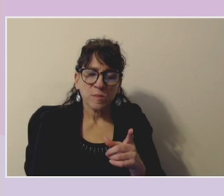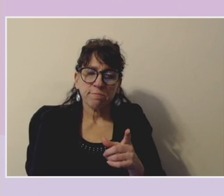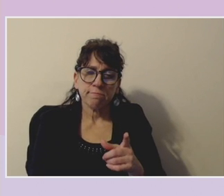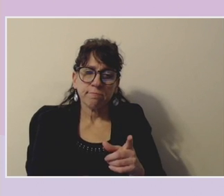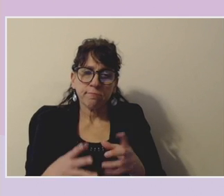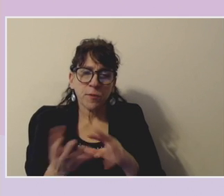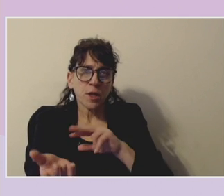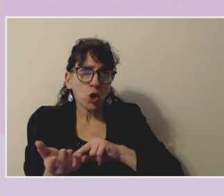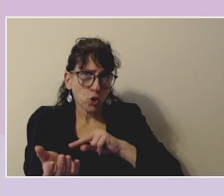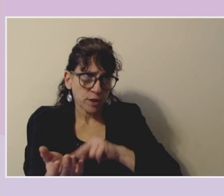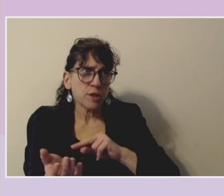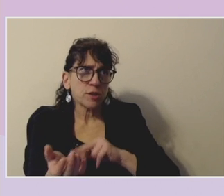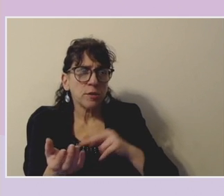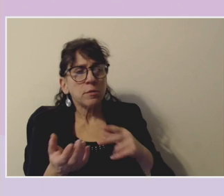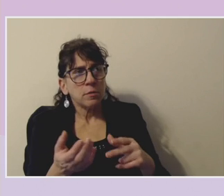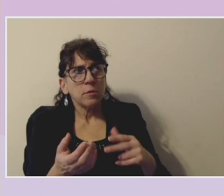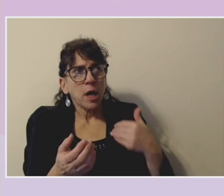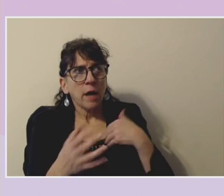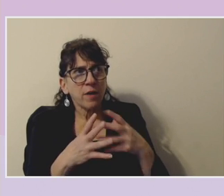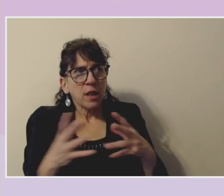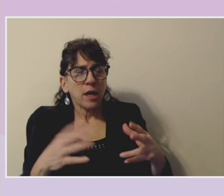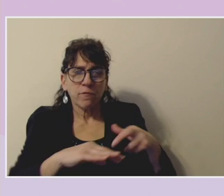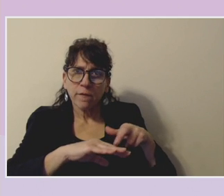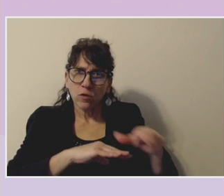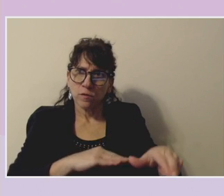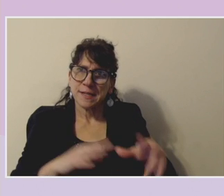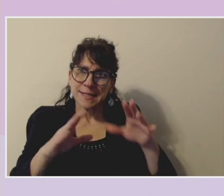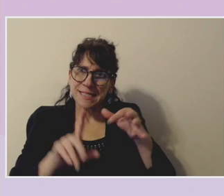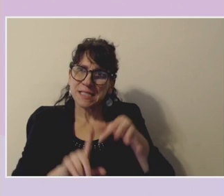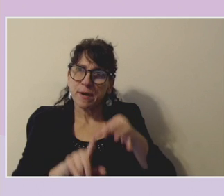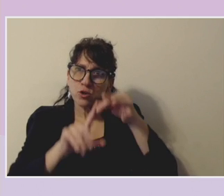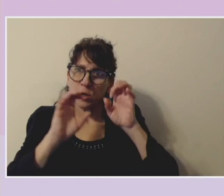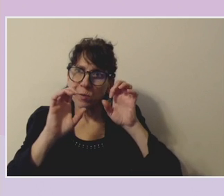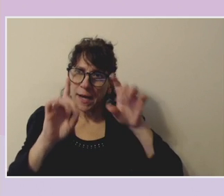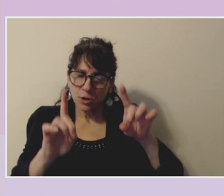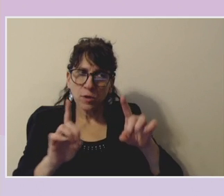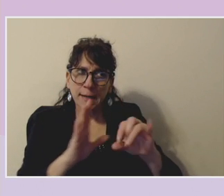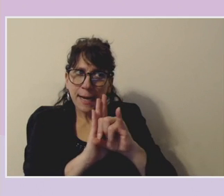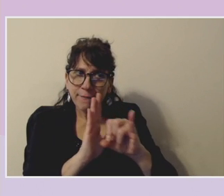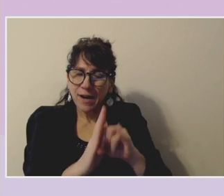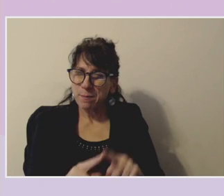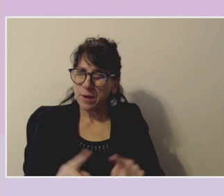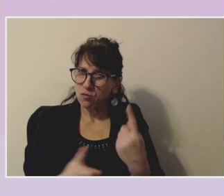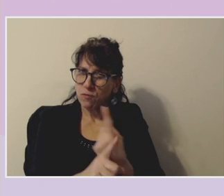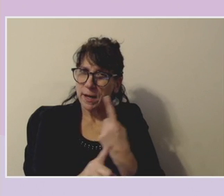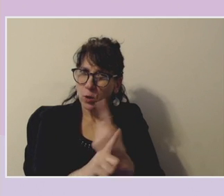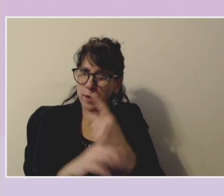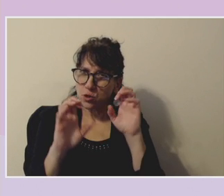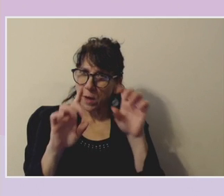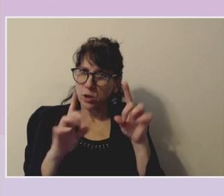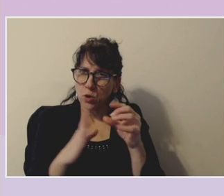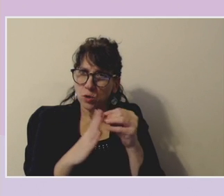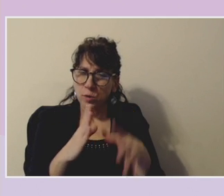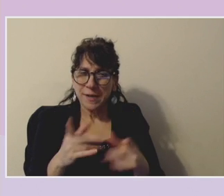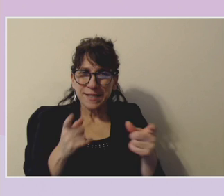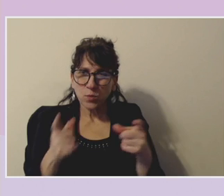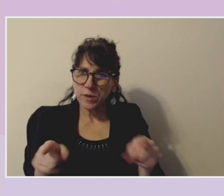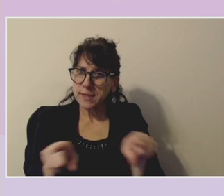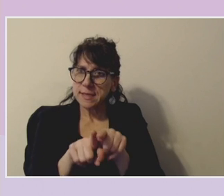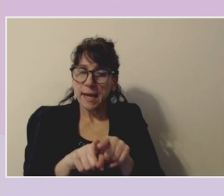education. They get it identified, but our regular ed students are dealing with a lot of the same